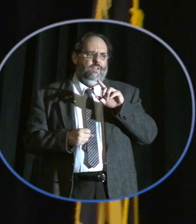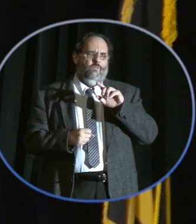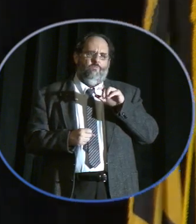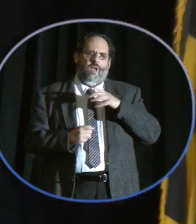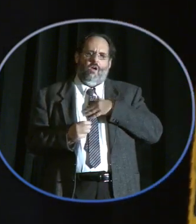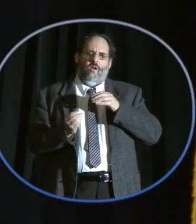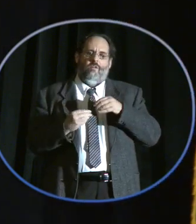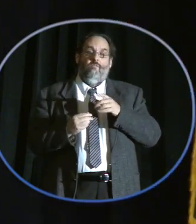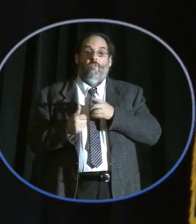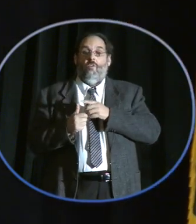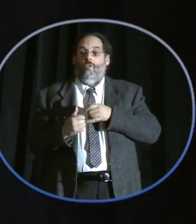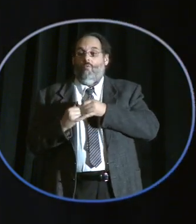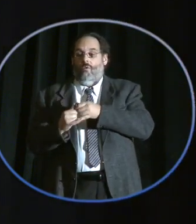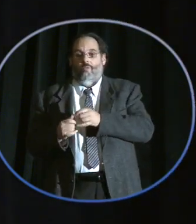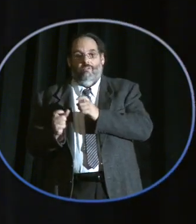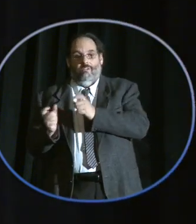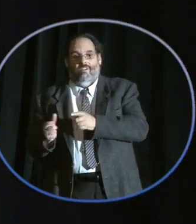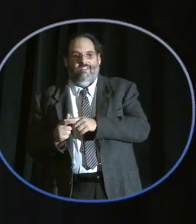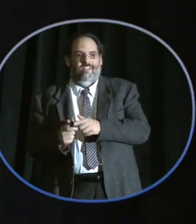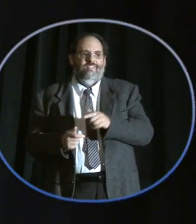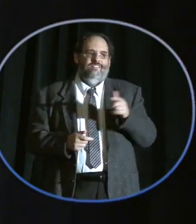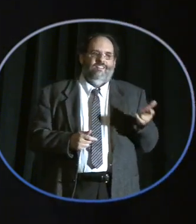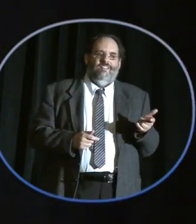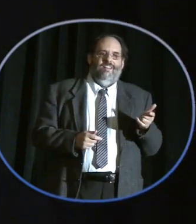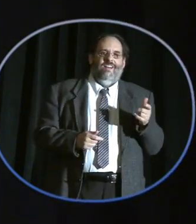the first award, and that'll go to,